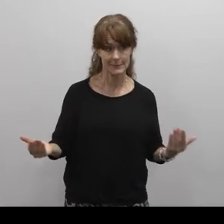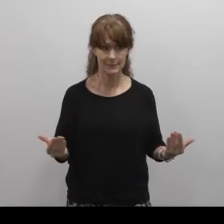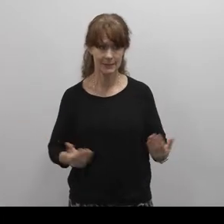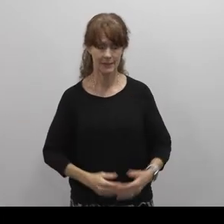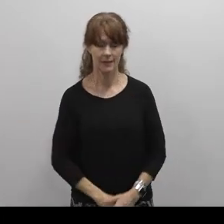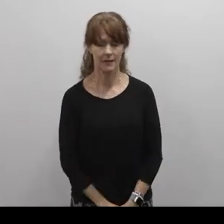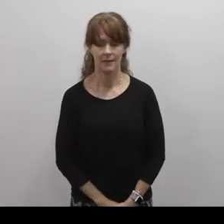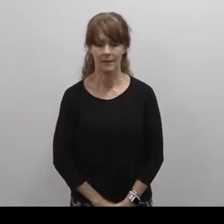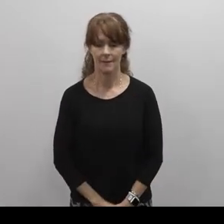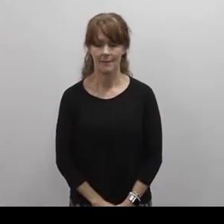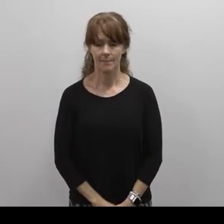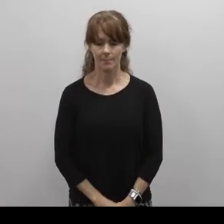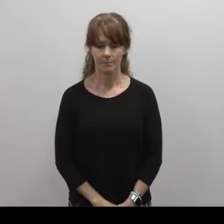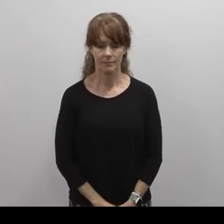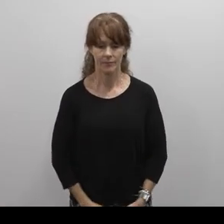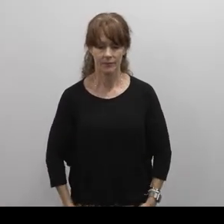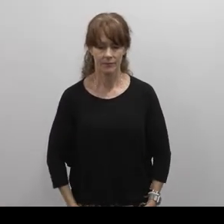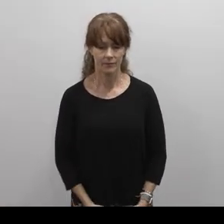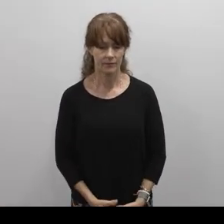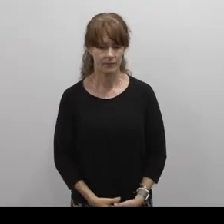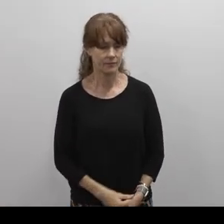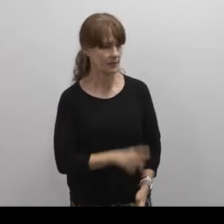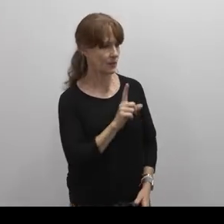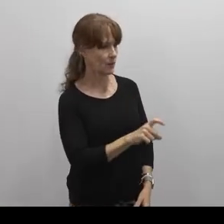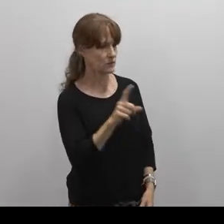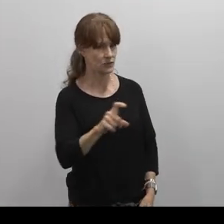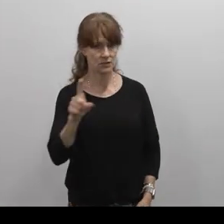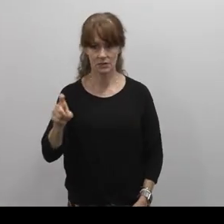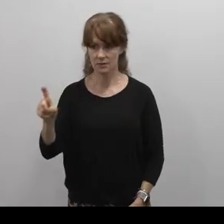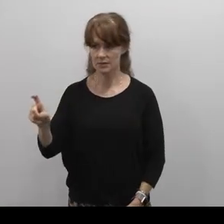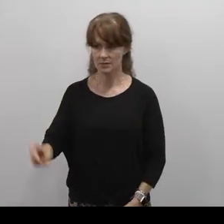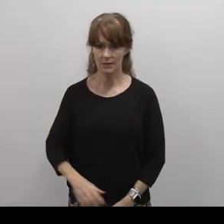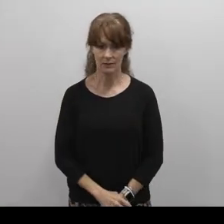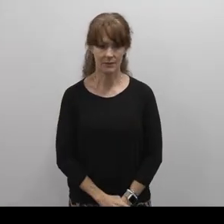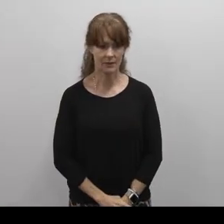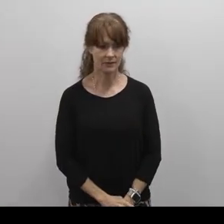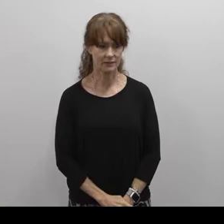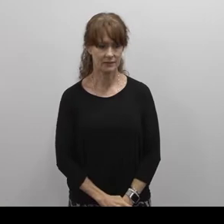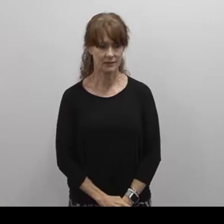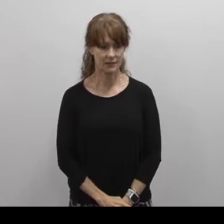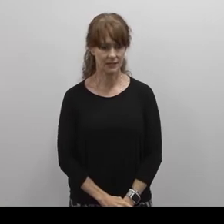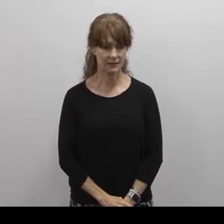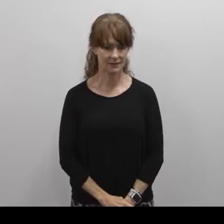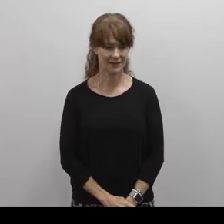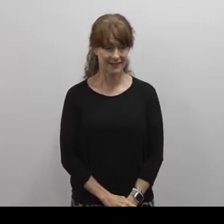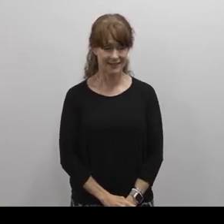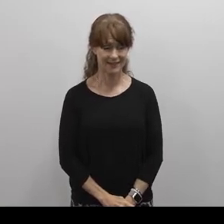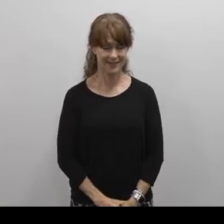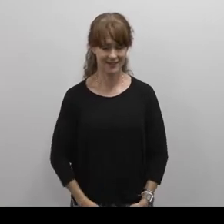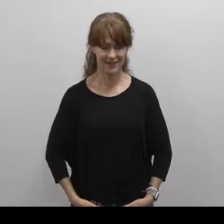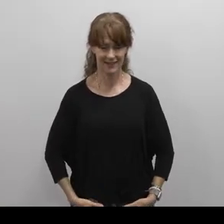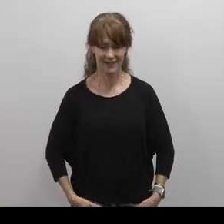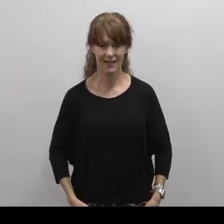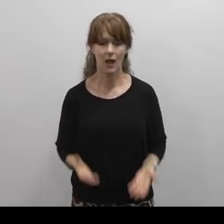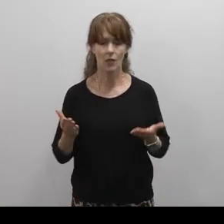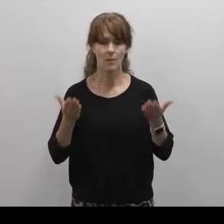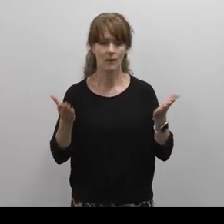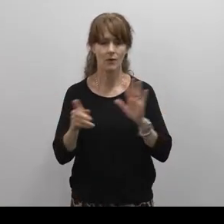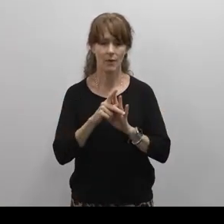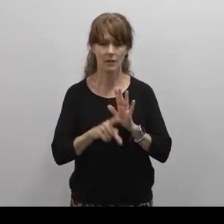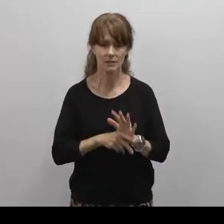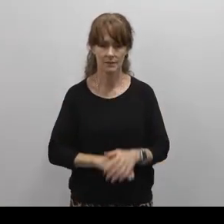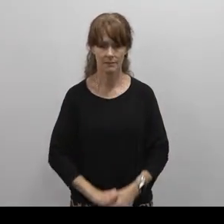that we'll be taking action on tonight. Colleagues, any questions or comments on just the proposed policy?